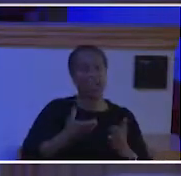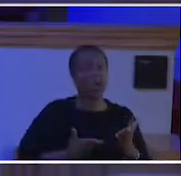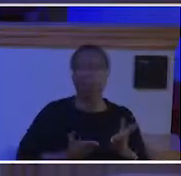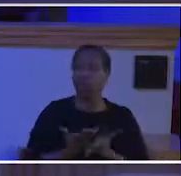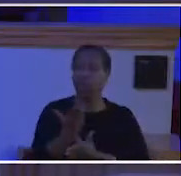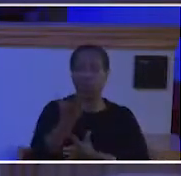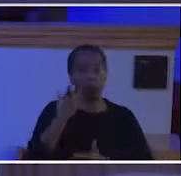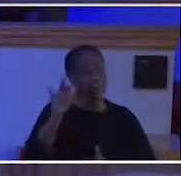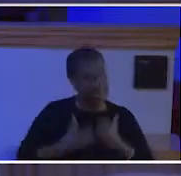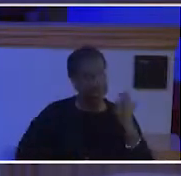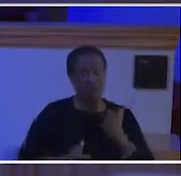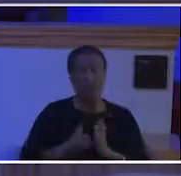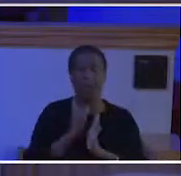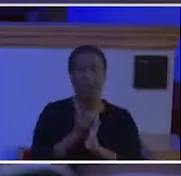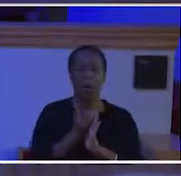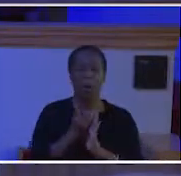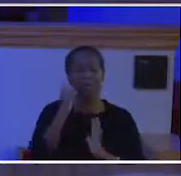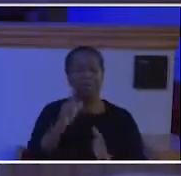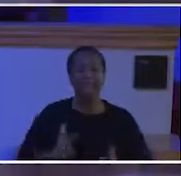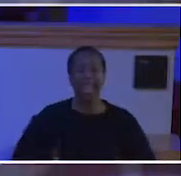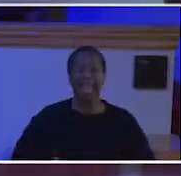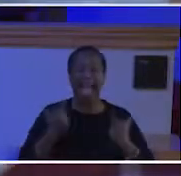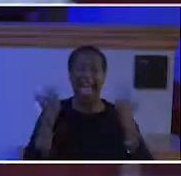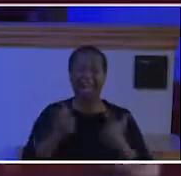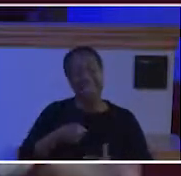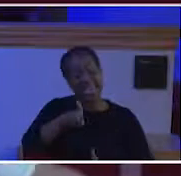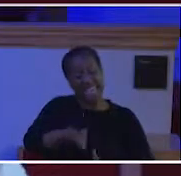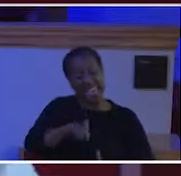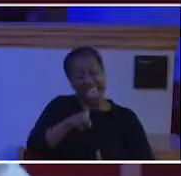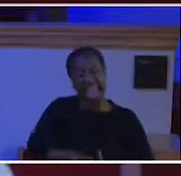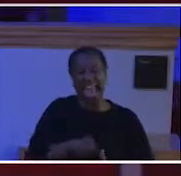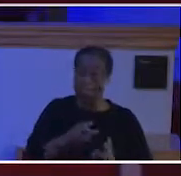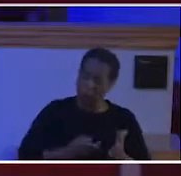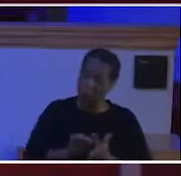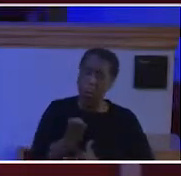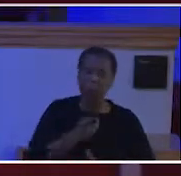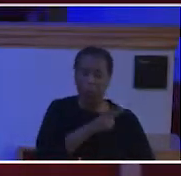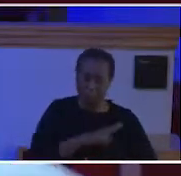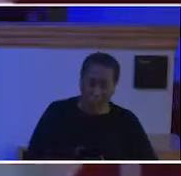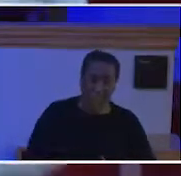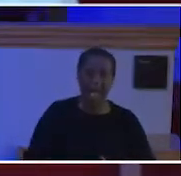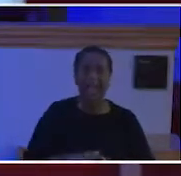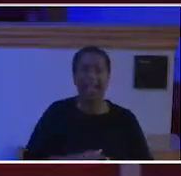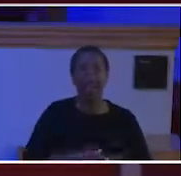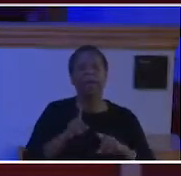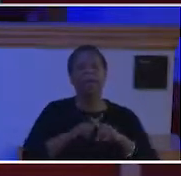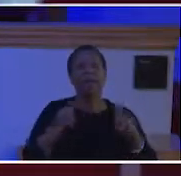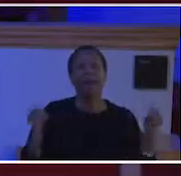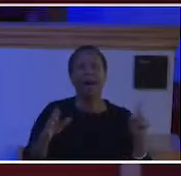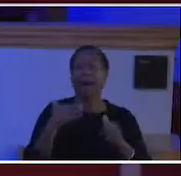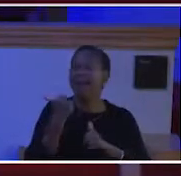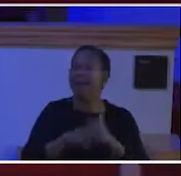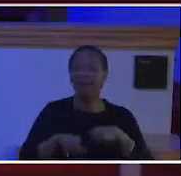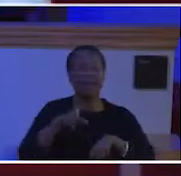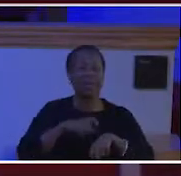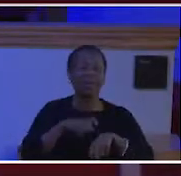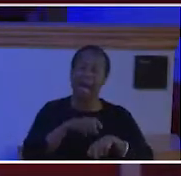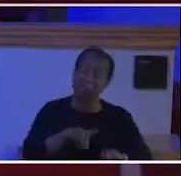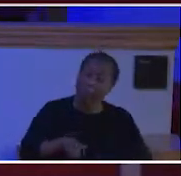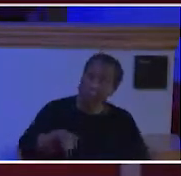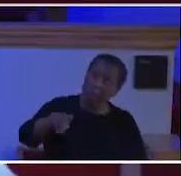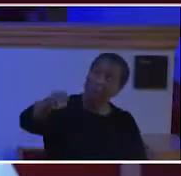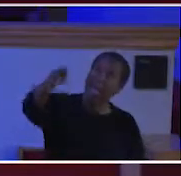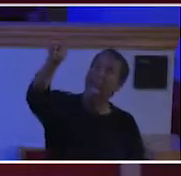the difficult moments of life. He had to go through hell and high water. But at every time up the